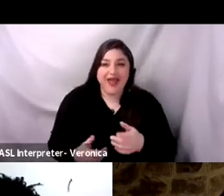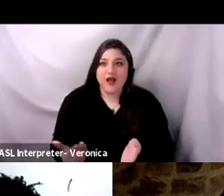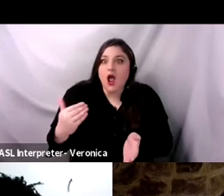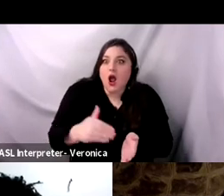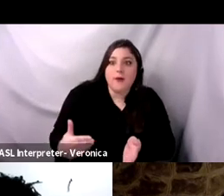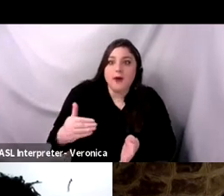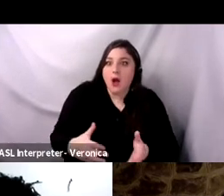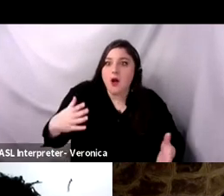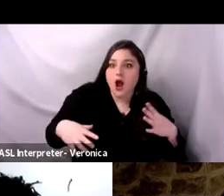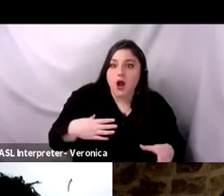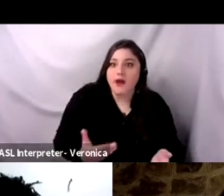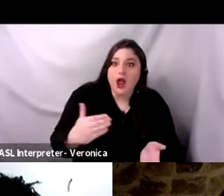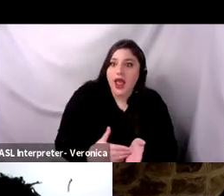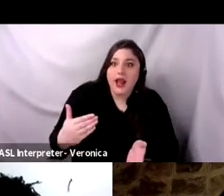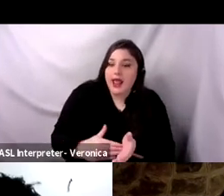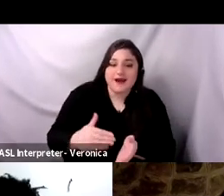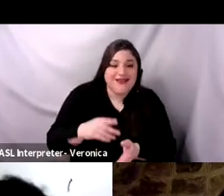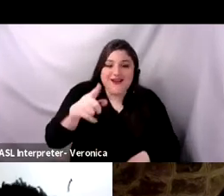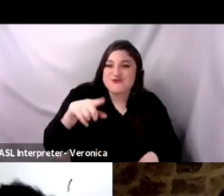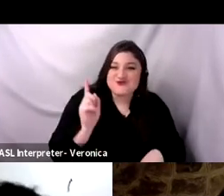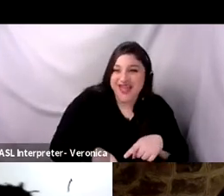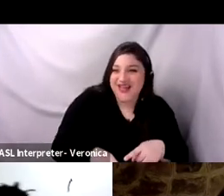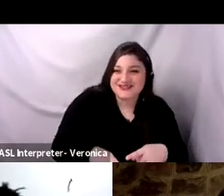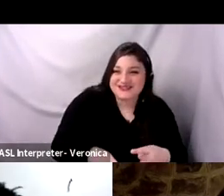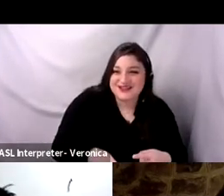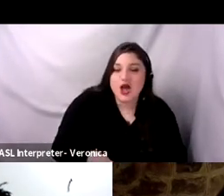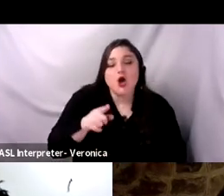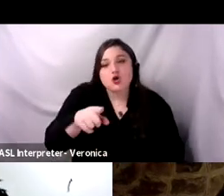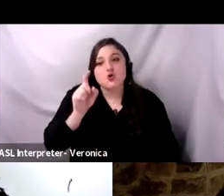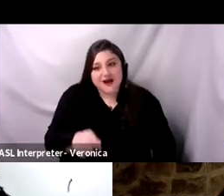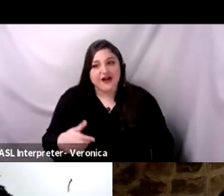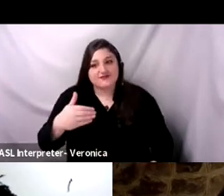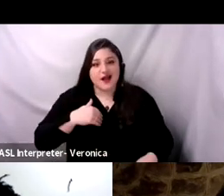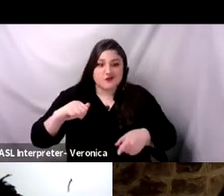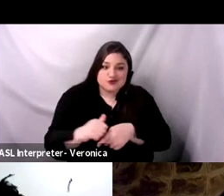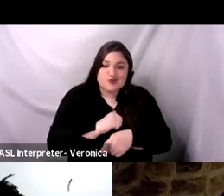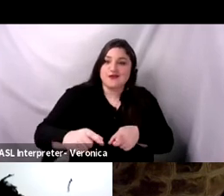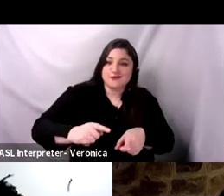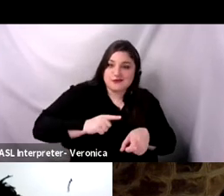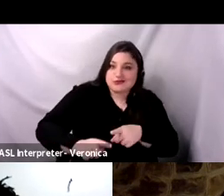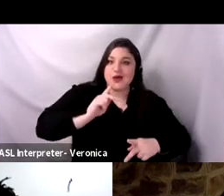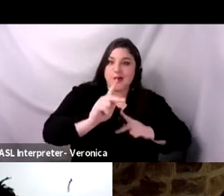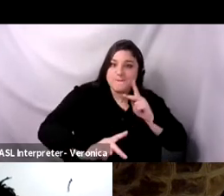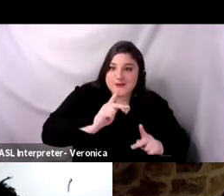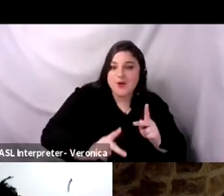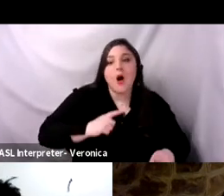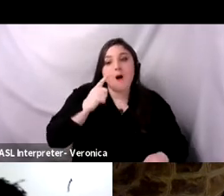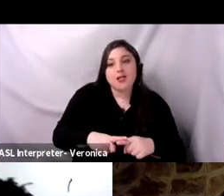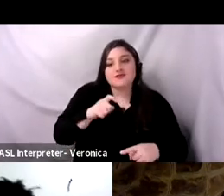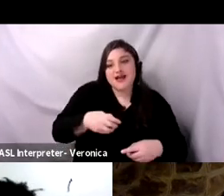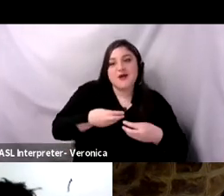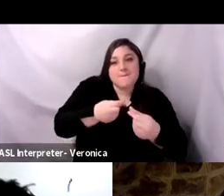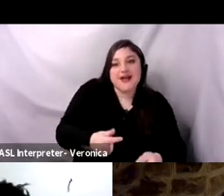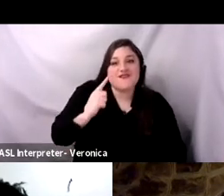and over and over in a line if you're upcycling. And so it would mean that they would automatically have to pay more